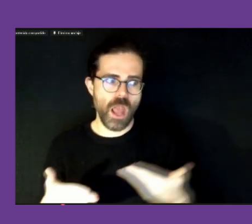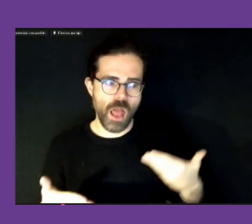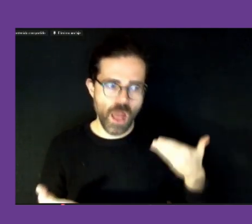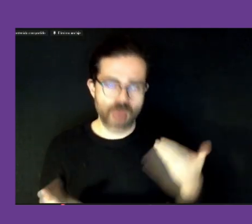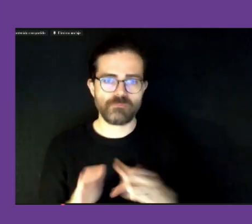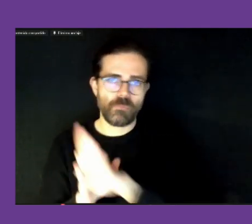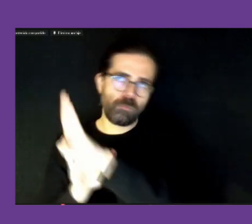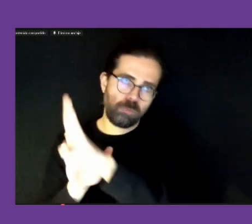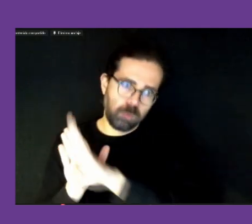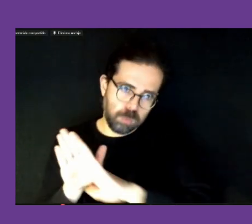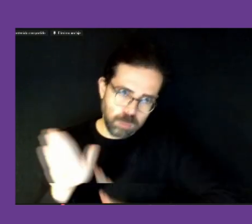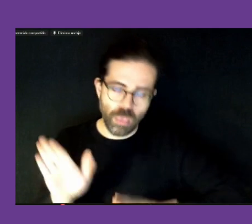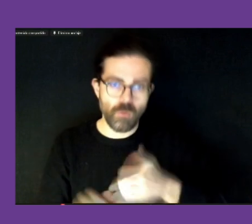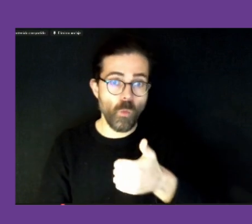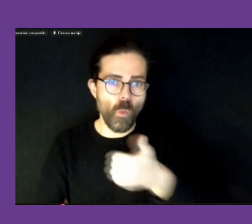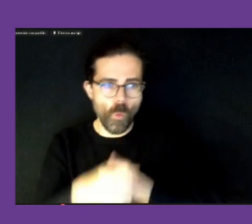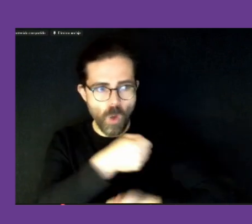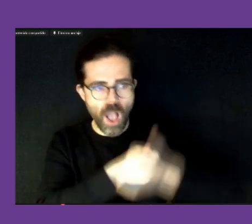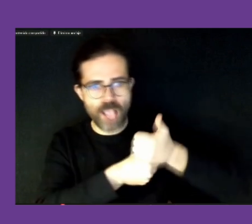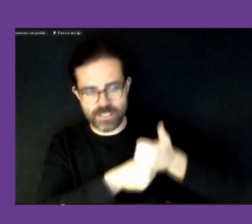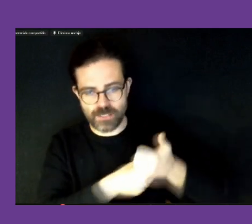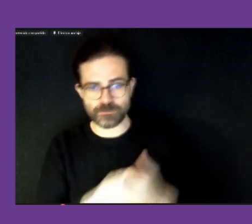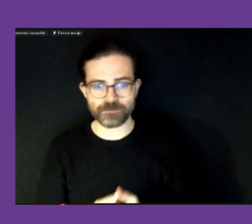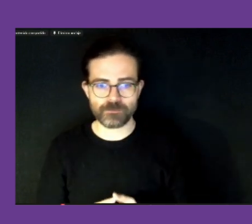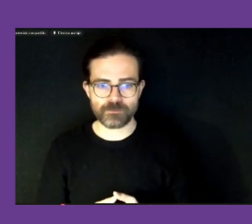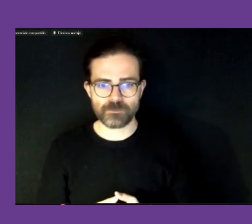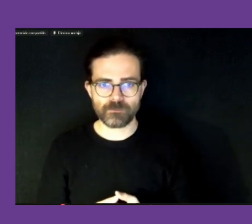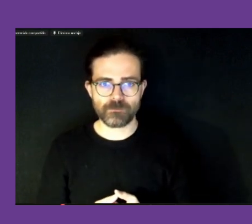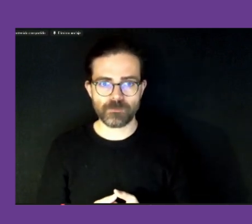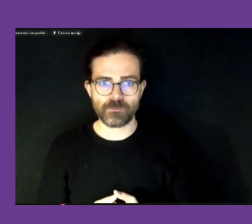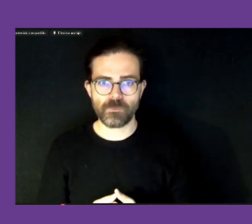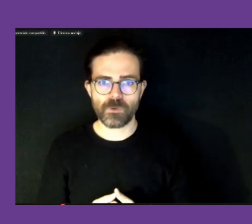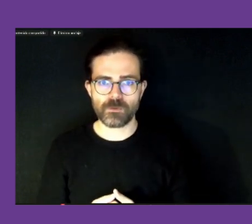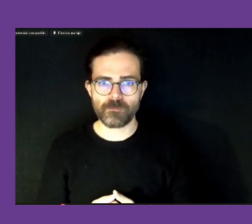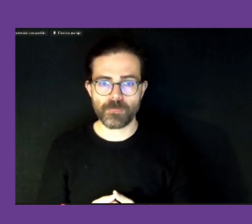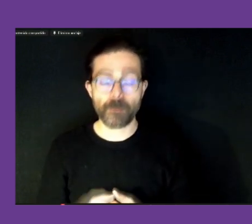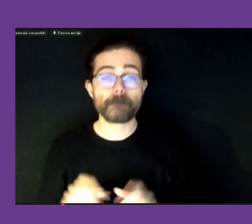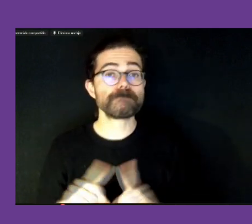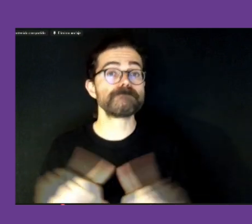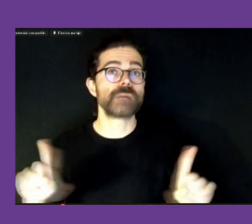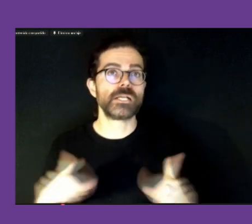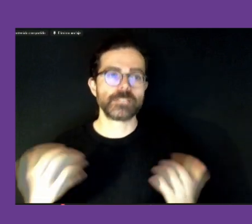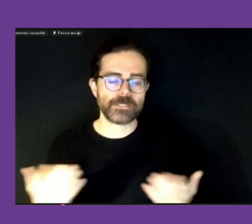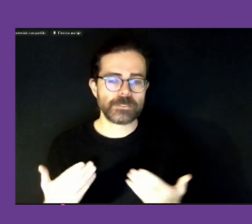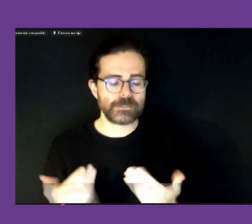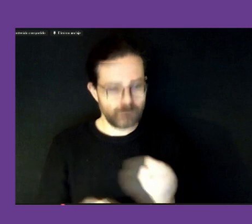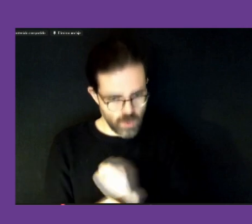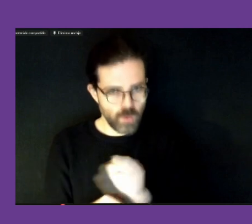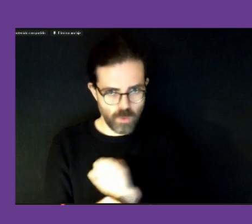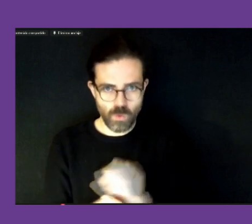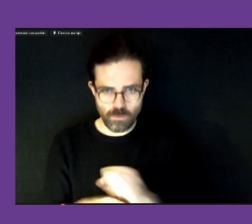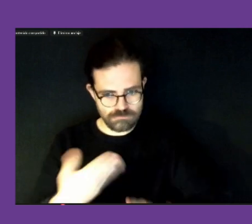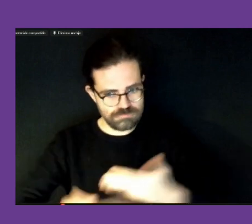start. We've been working for 1 year and a bit, but we have a lot of work ahead. So it will be great to